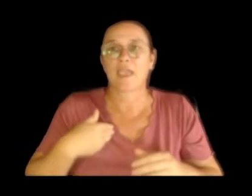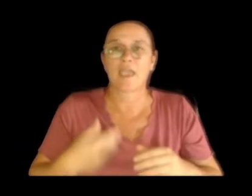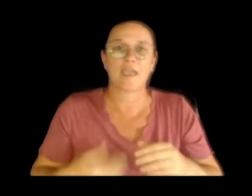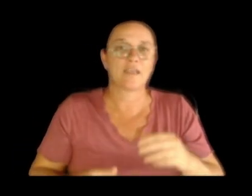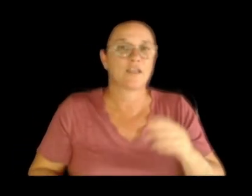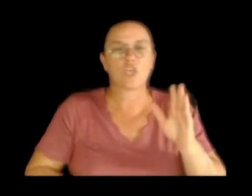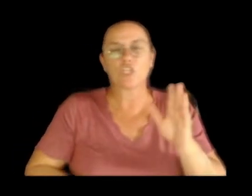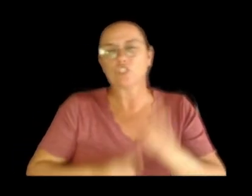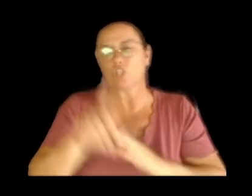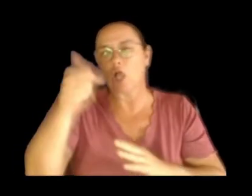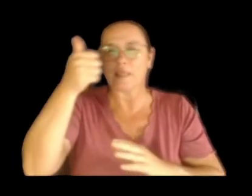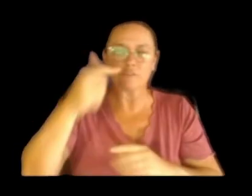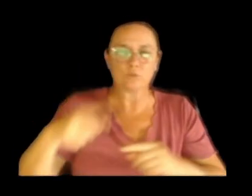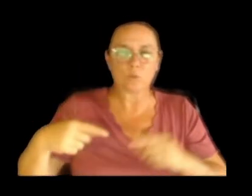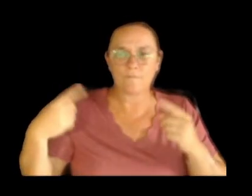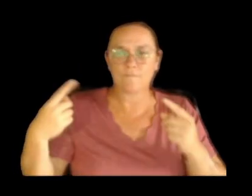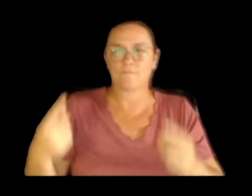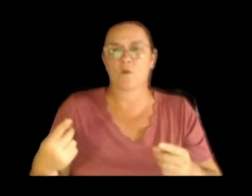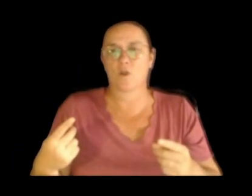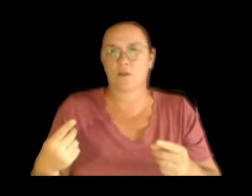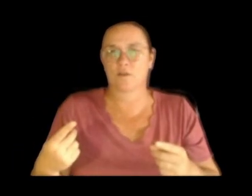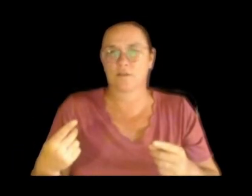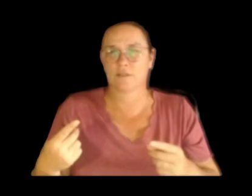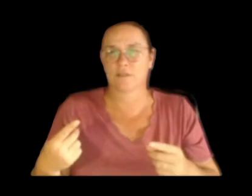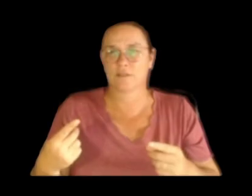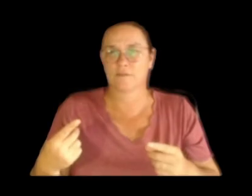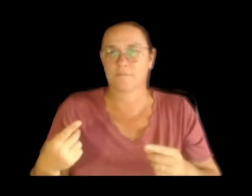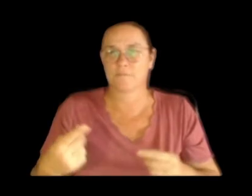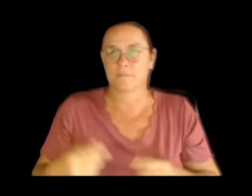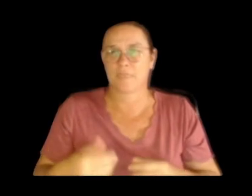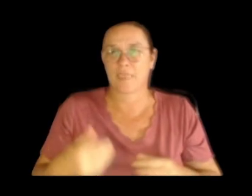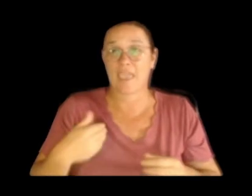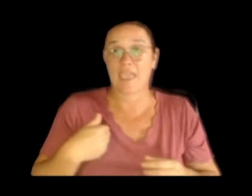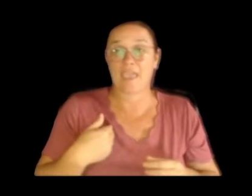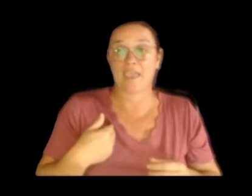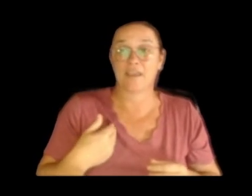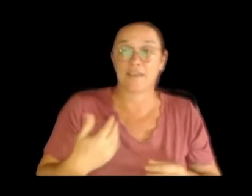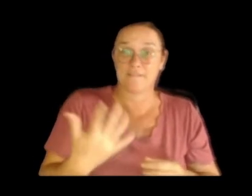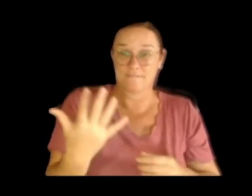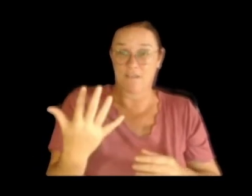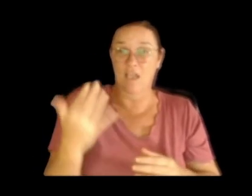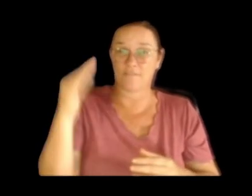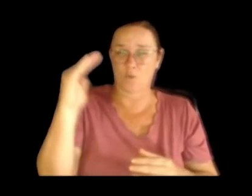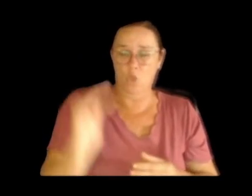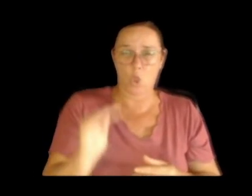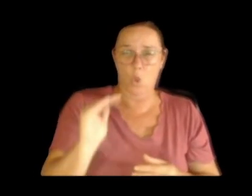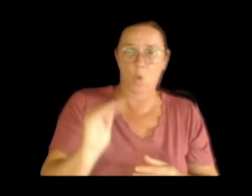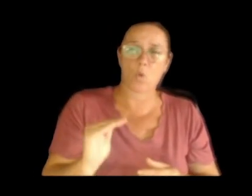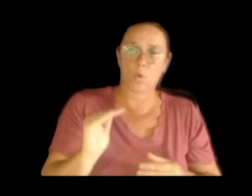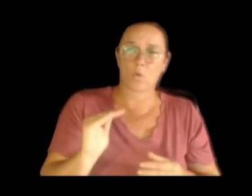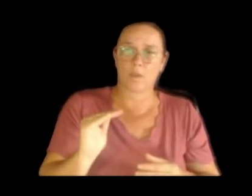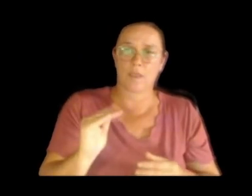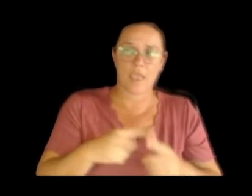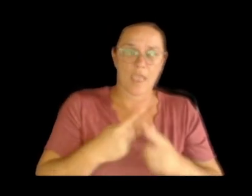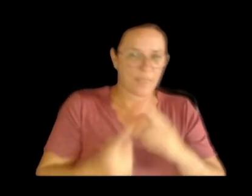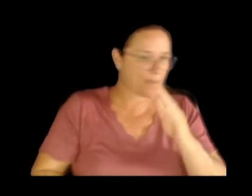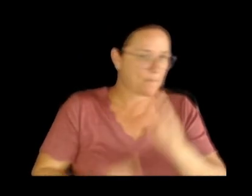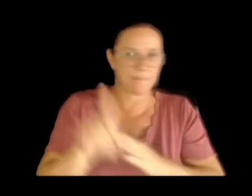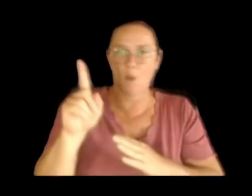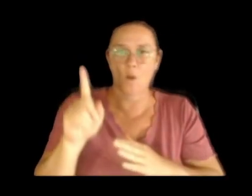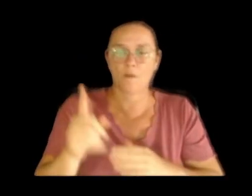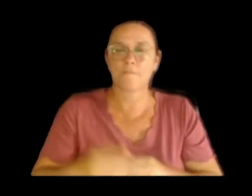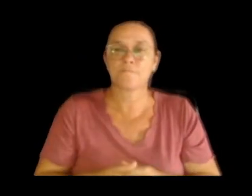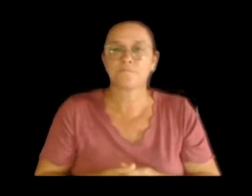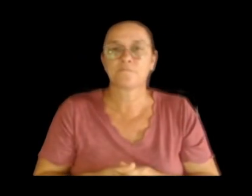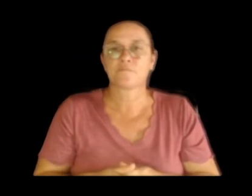far, following a series of 5 fountains that were lower than the previous bunch. And the discharge